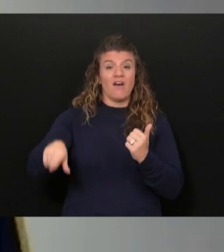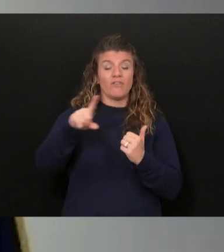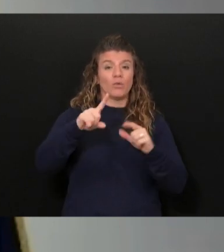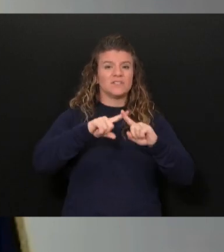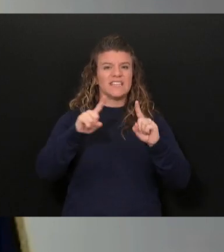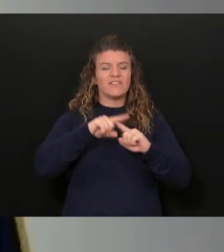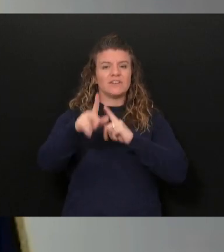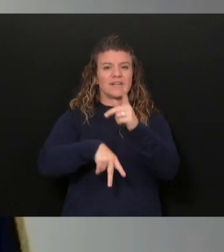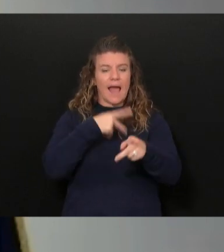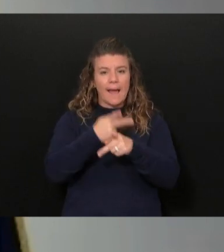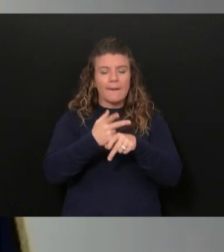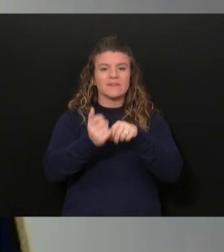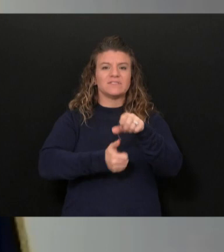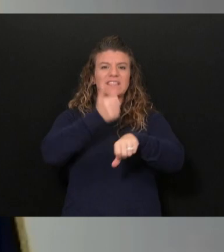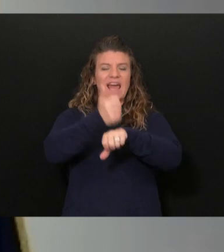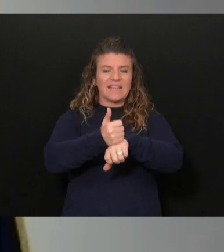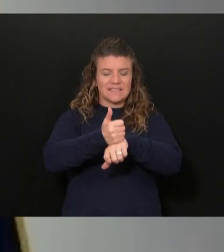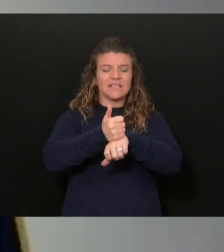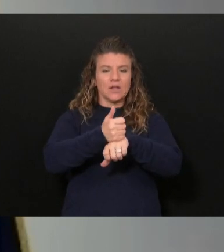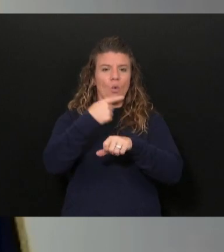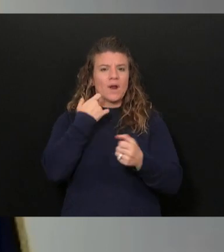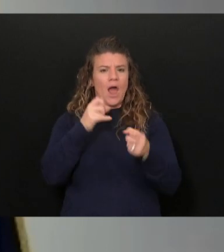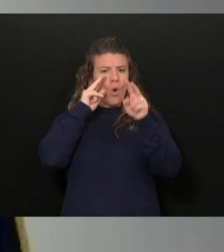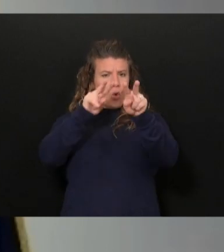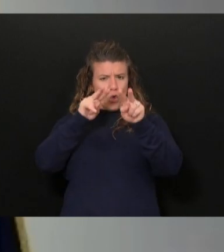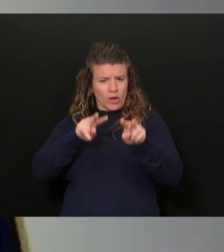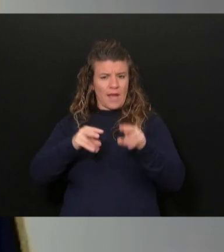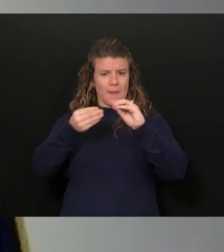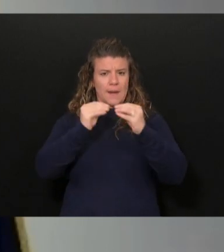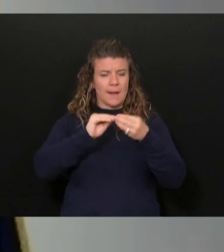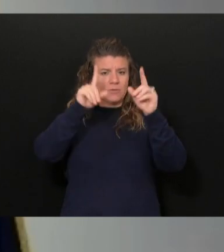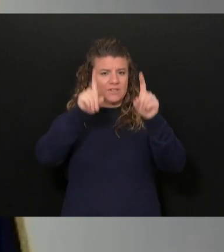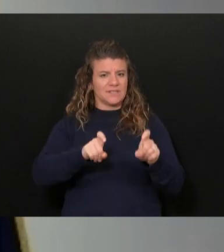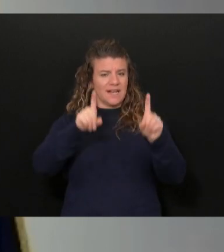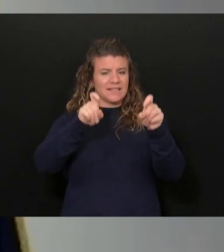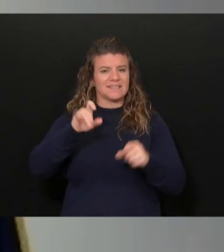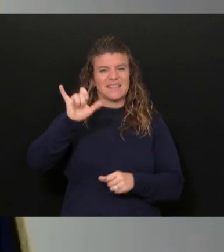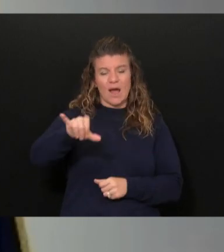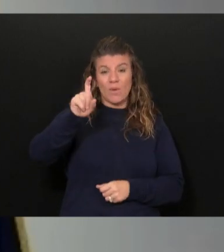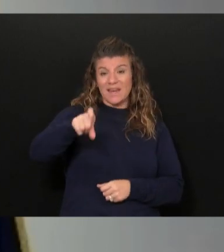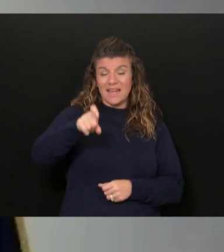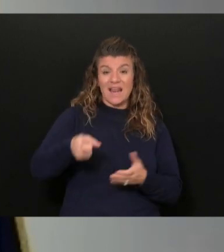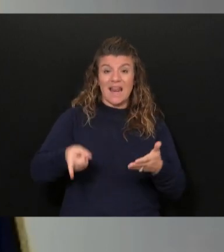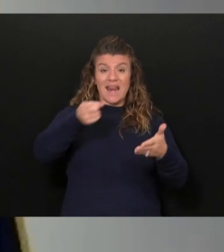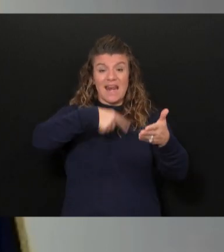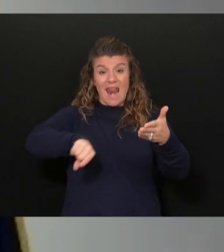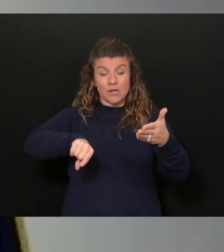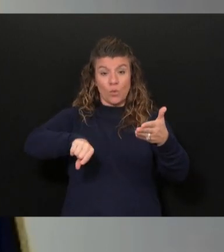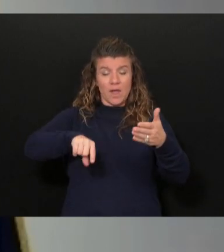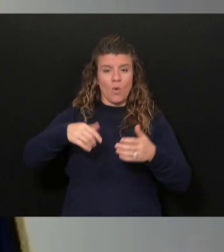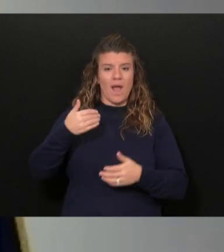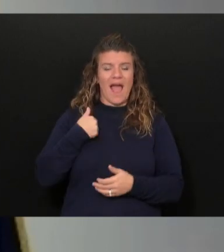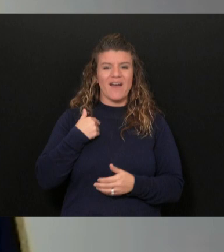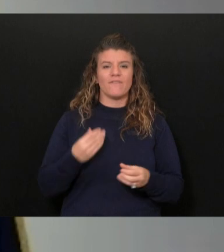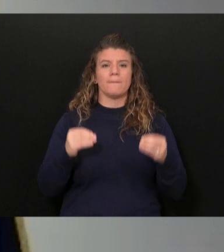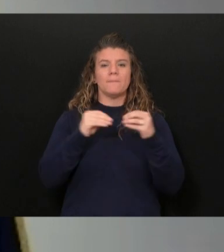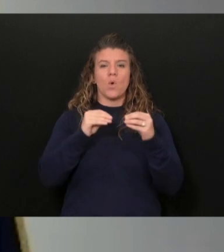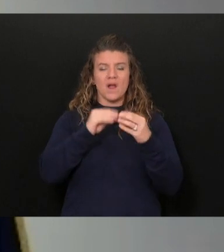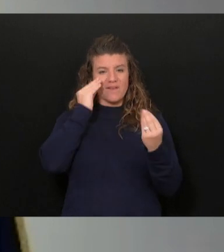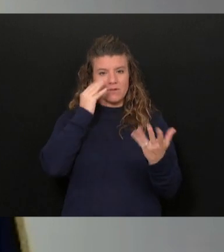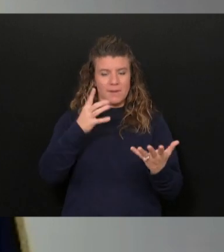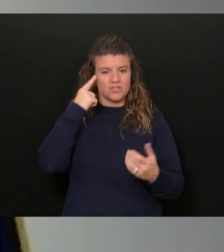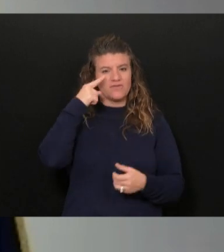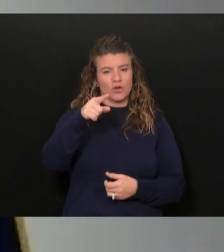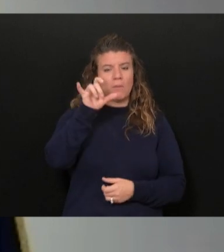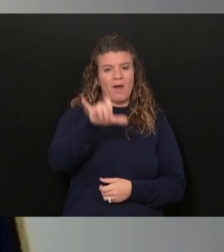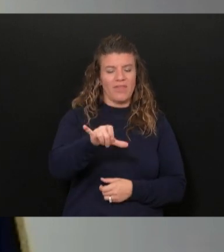types of settings, and we're looking at the numbers of tests that would be needed. Next week, I think we'll have more information for you